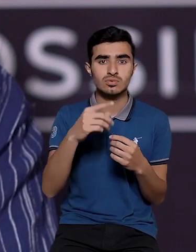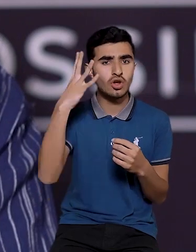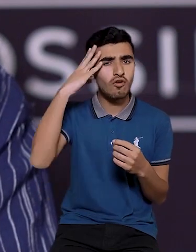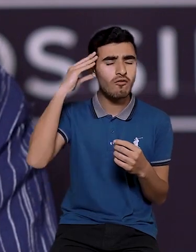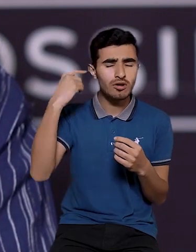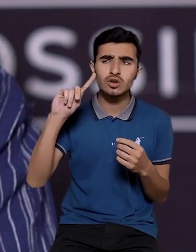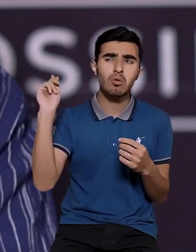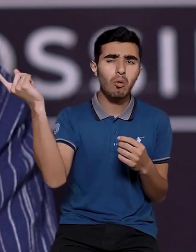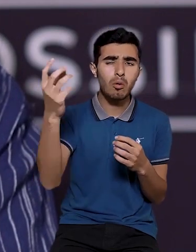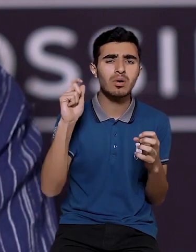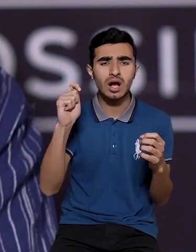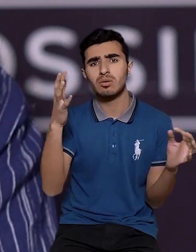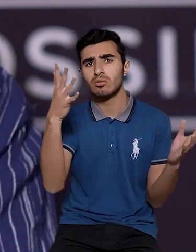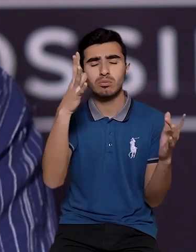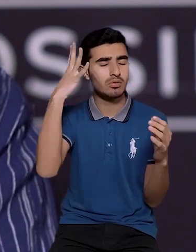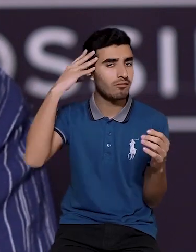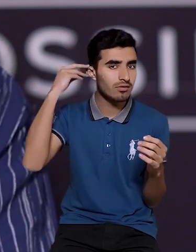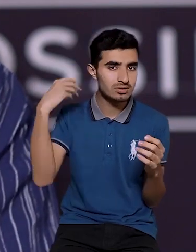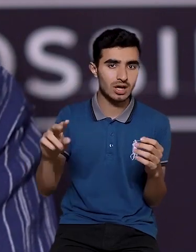But